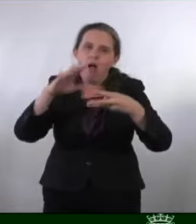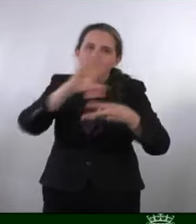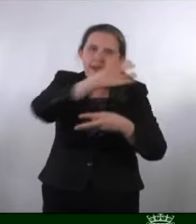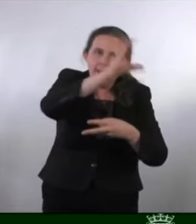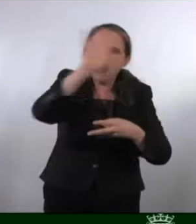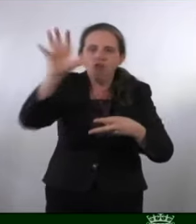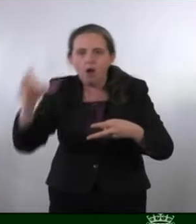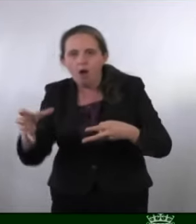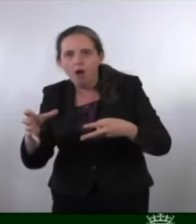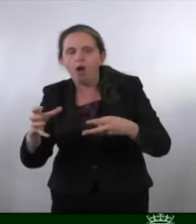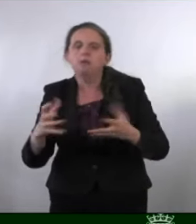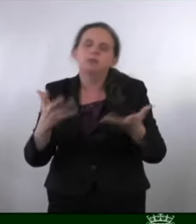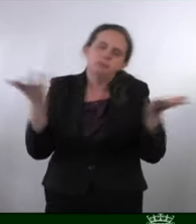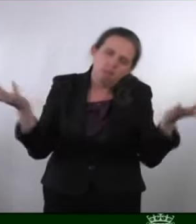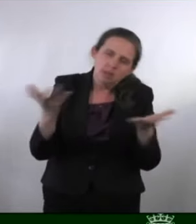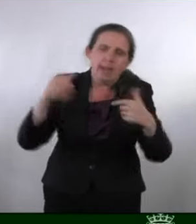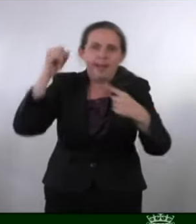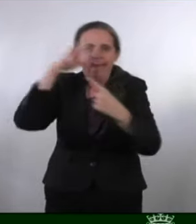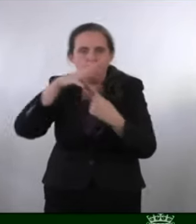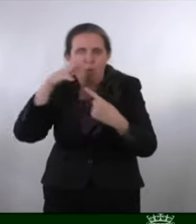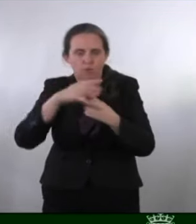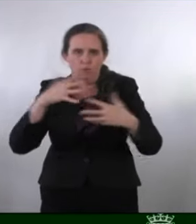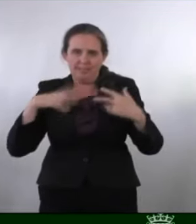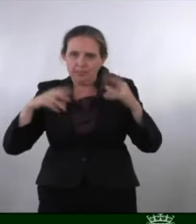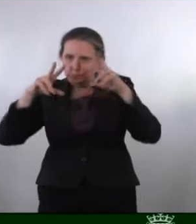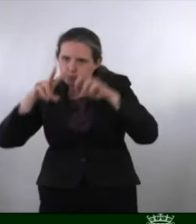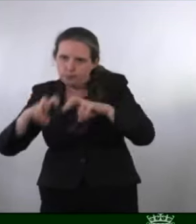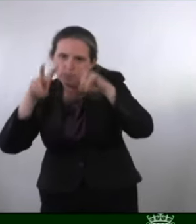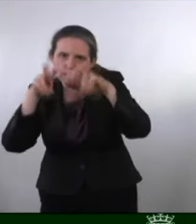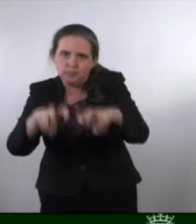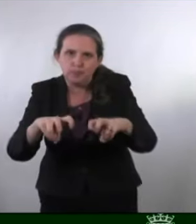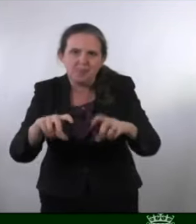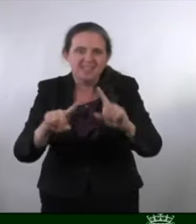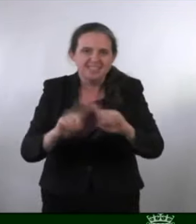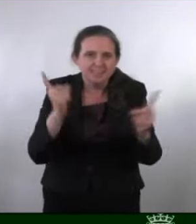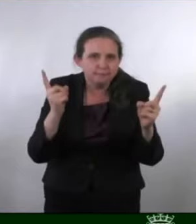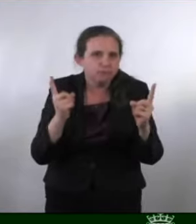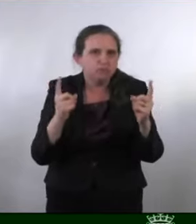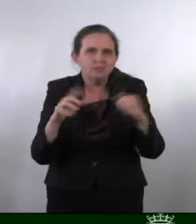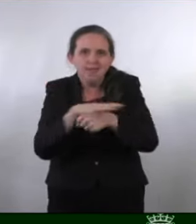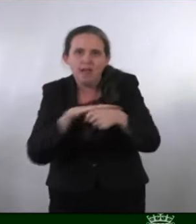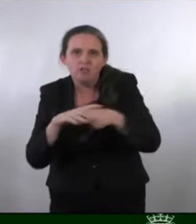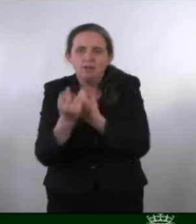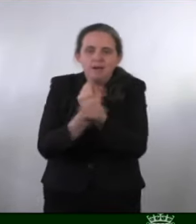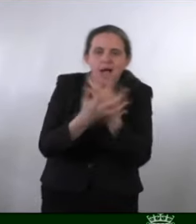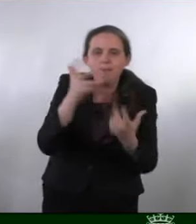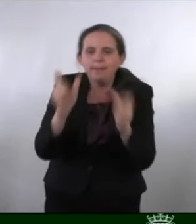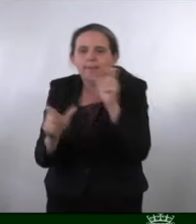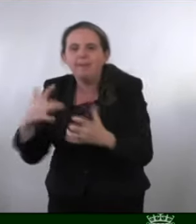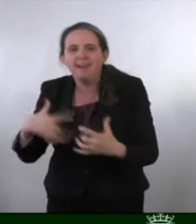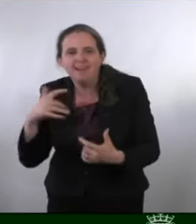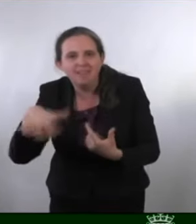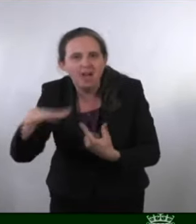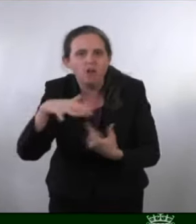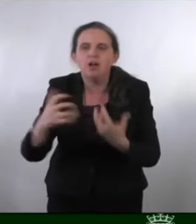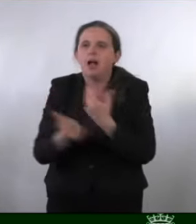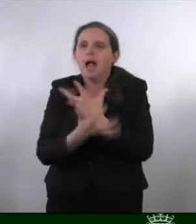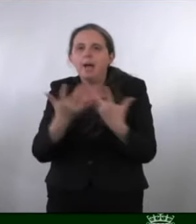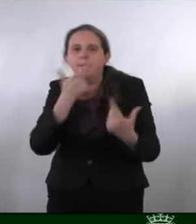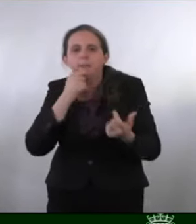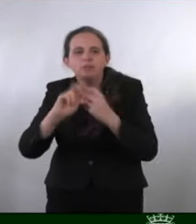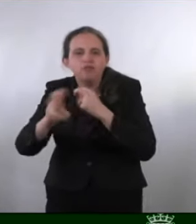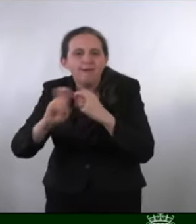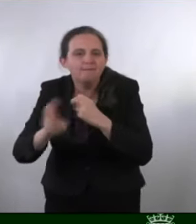got to look at the areas in which people live and travel, but at the same time, as we did previously,